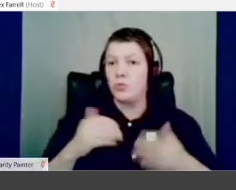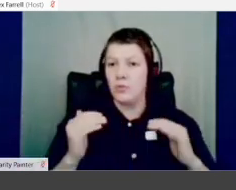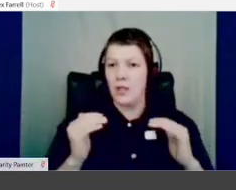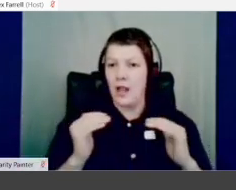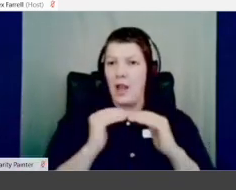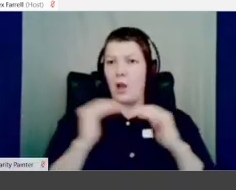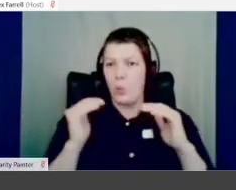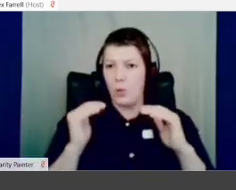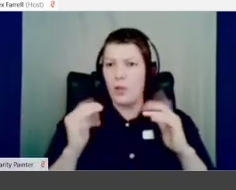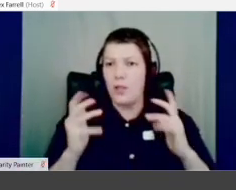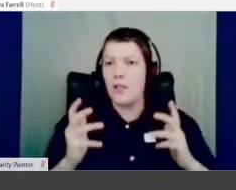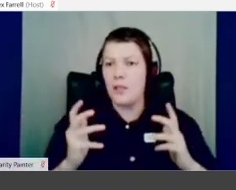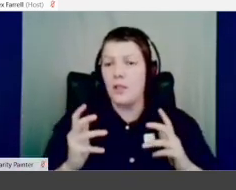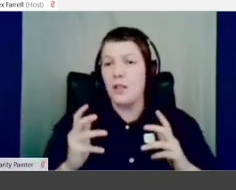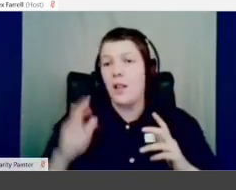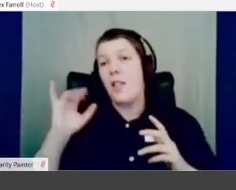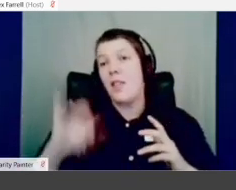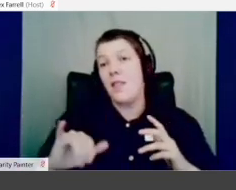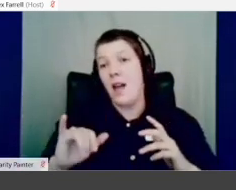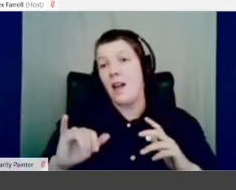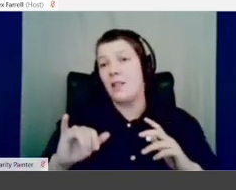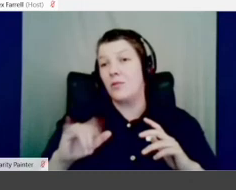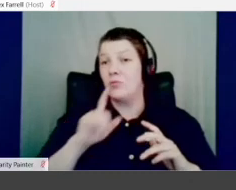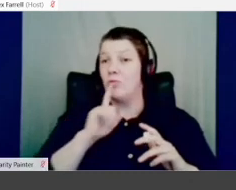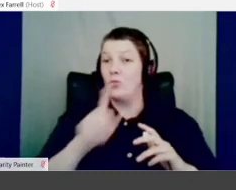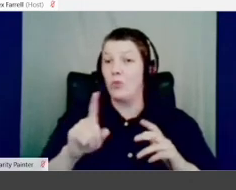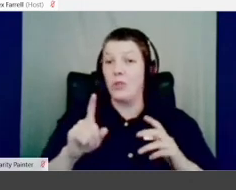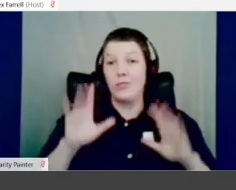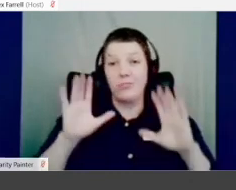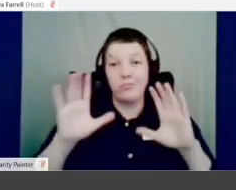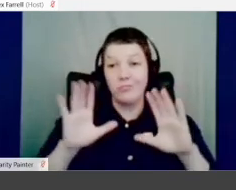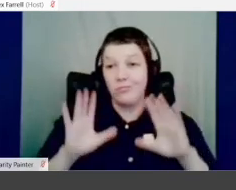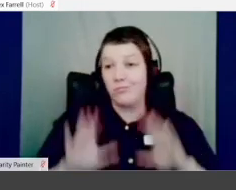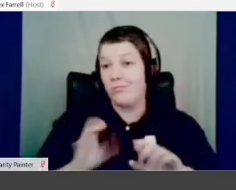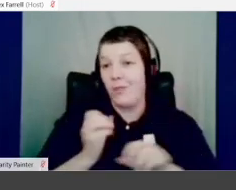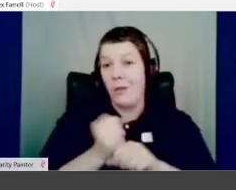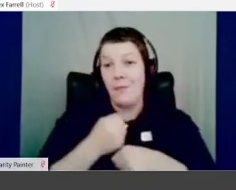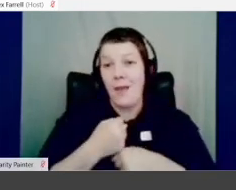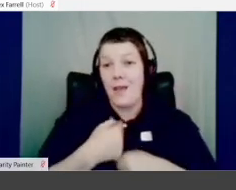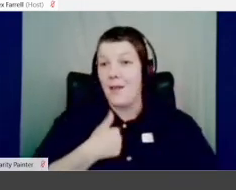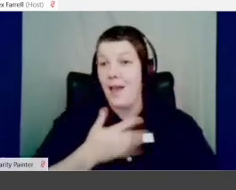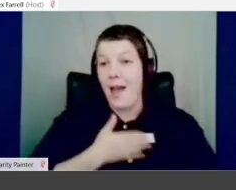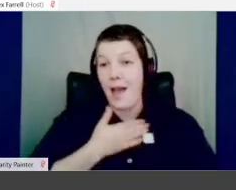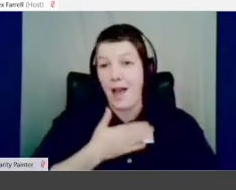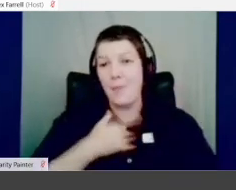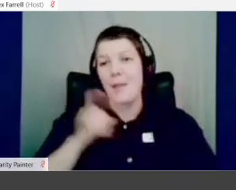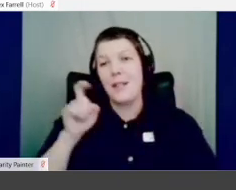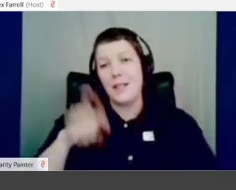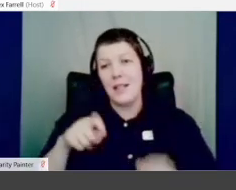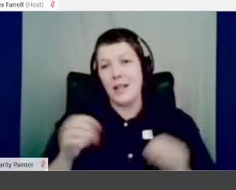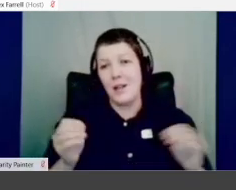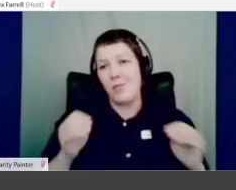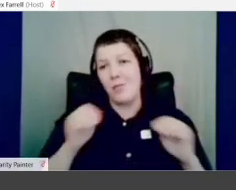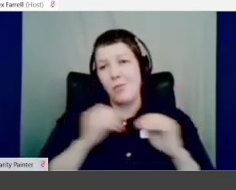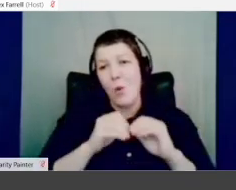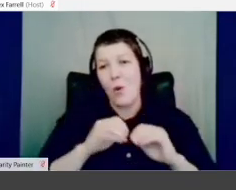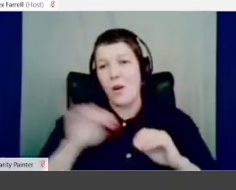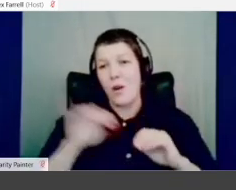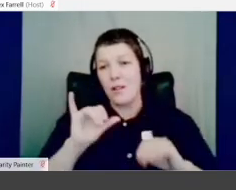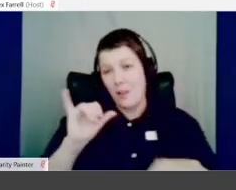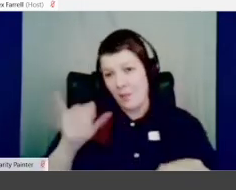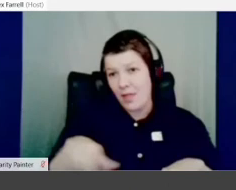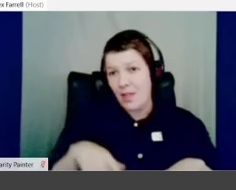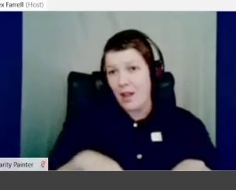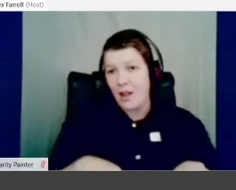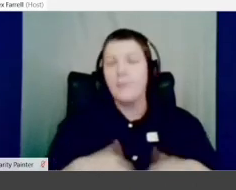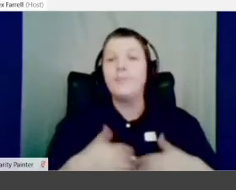Just that makes me very happy that that's there, and we should do more of that. That's great. Well, thank you, Leslie and Dan.